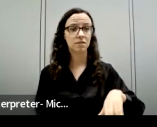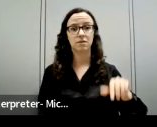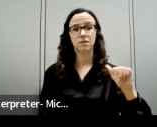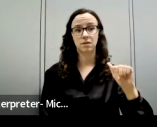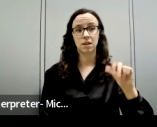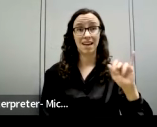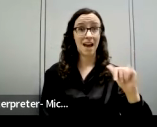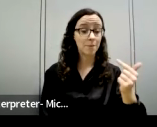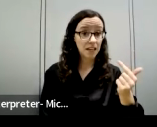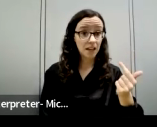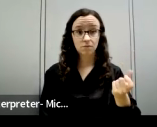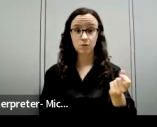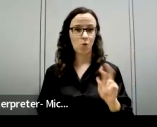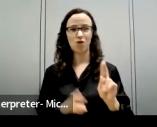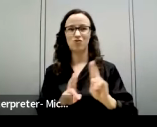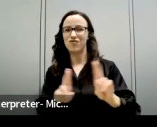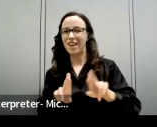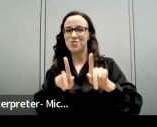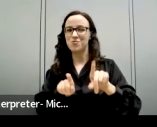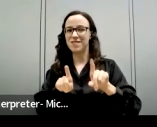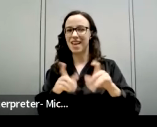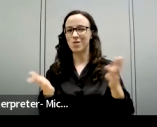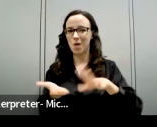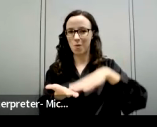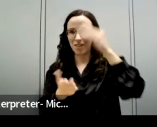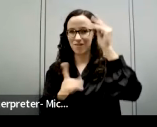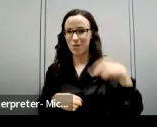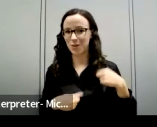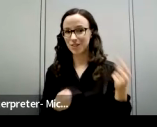Are we ready to see what we learned?